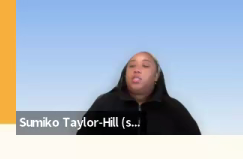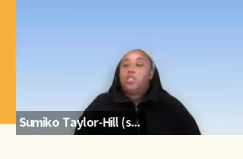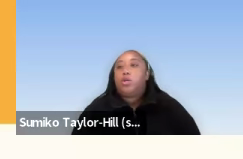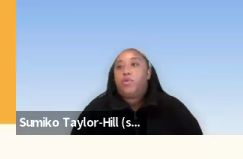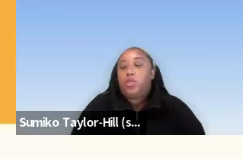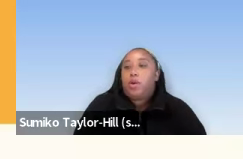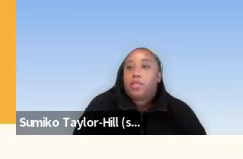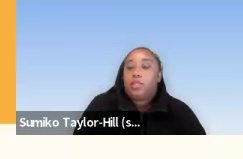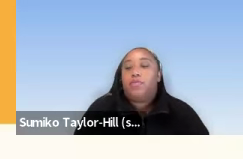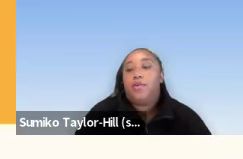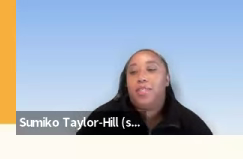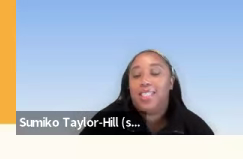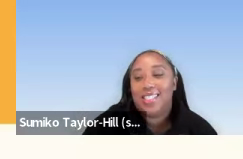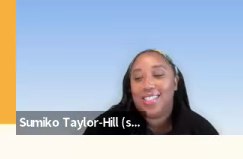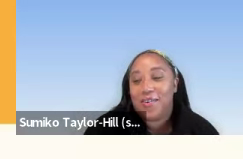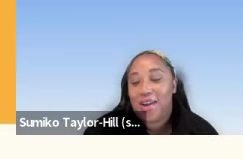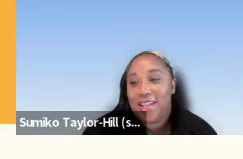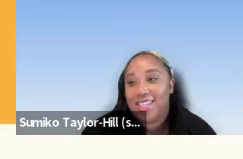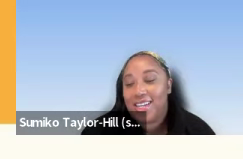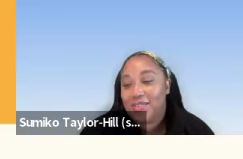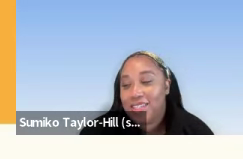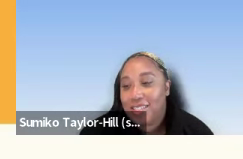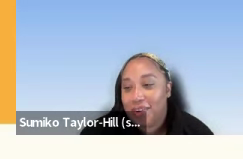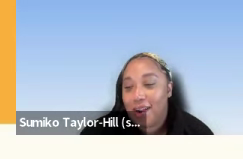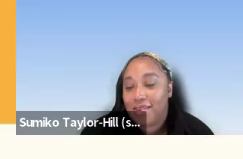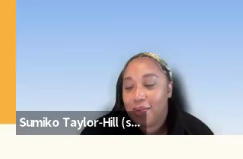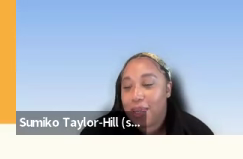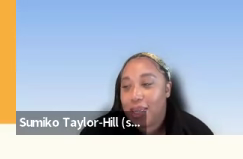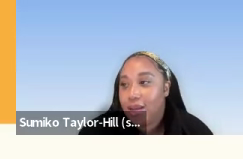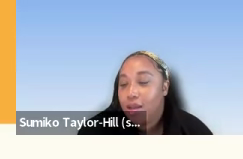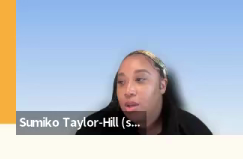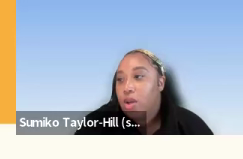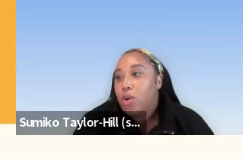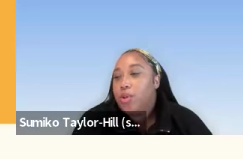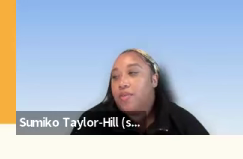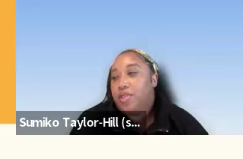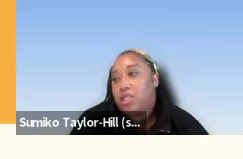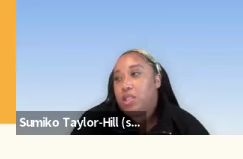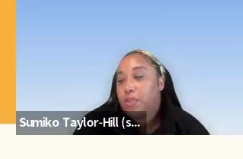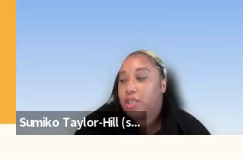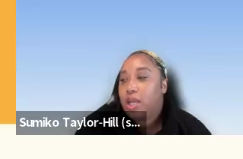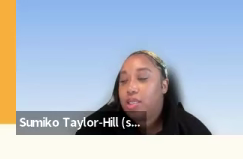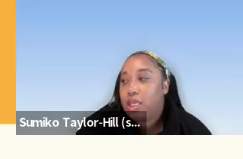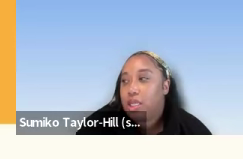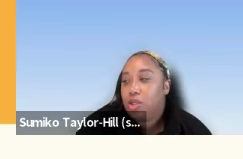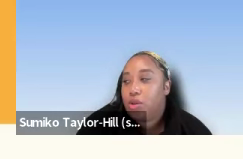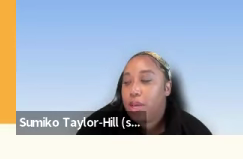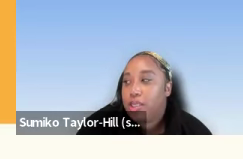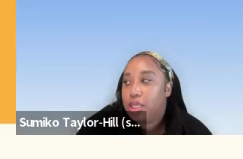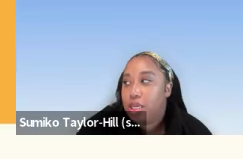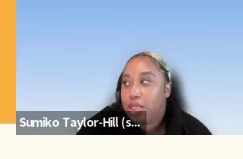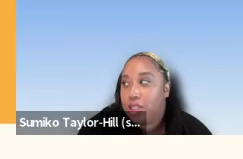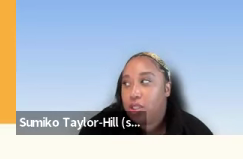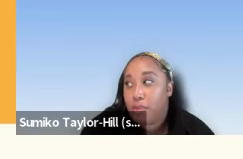right, we're going to transition over to access of services. And so this next question is for Dr. Linda Payne, who is a physician specializing in